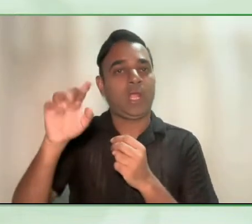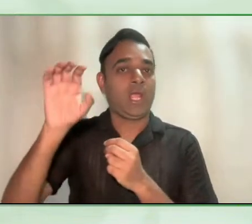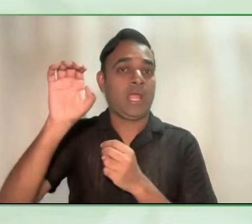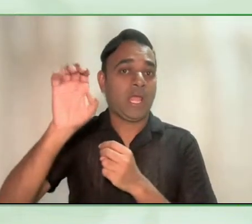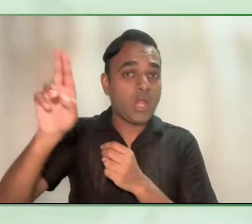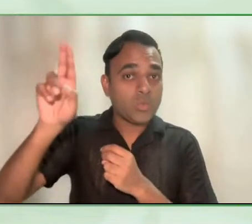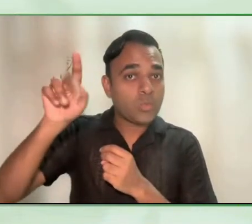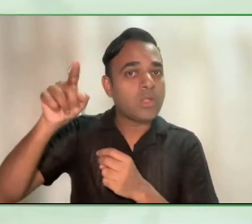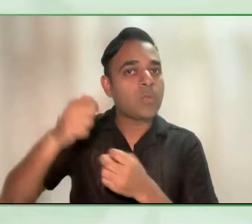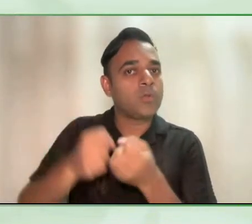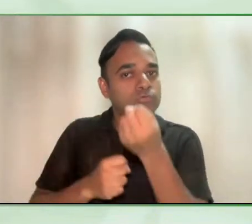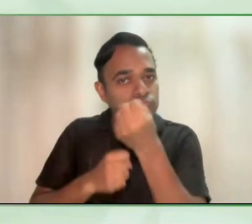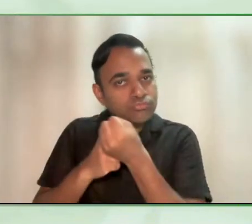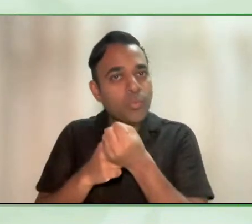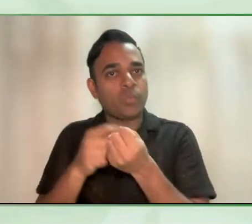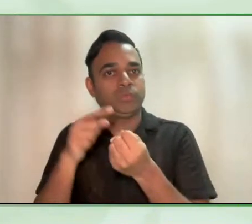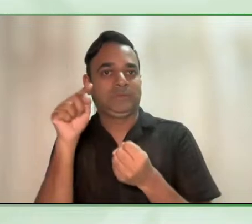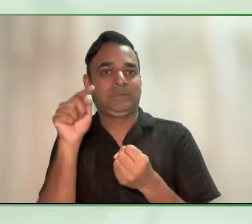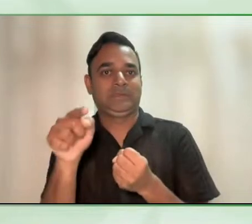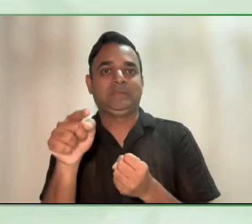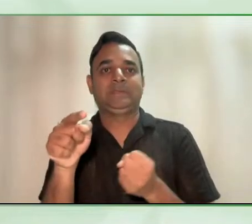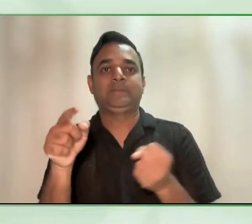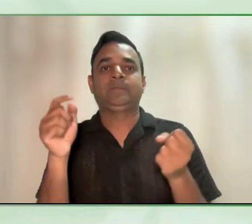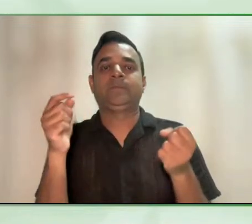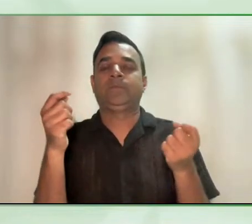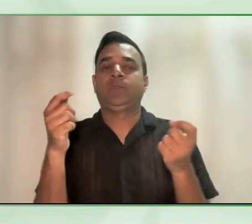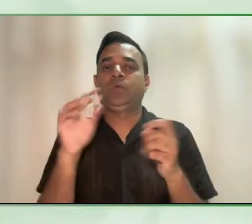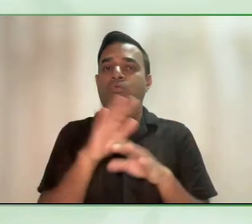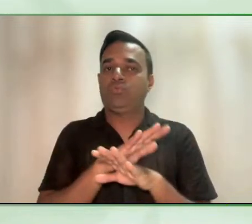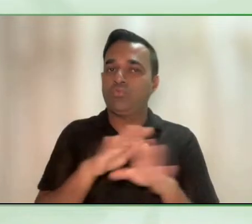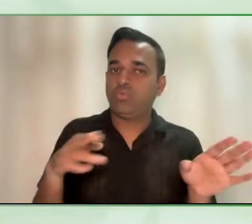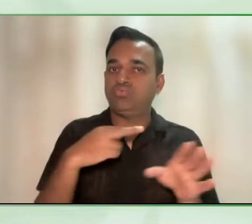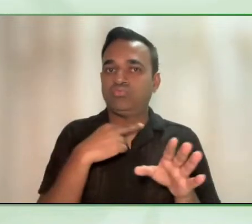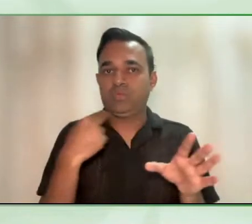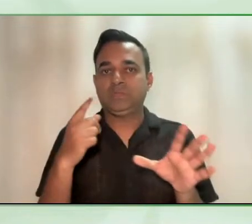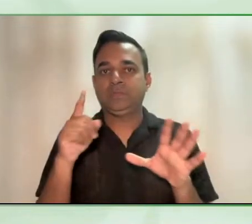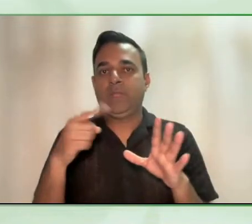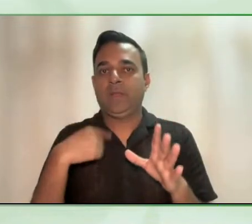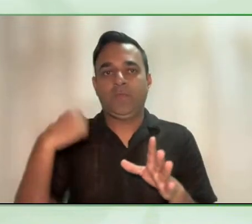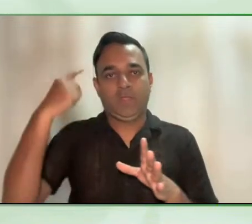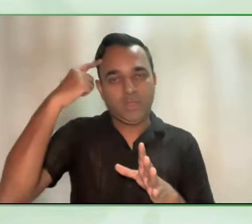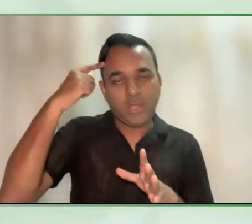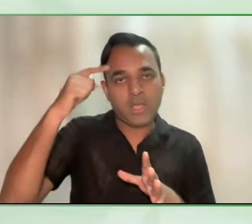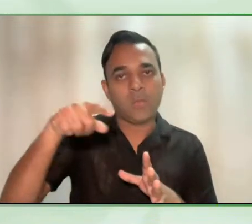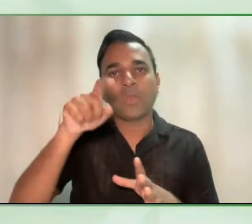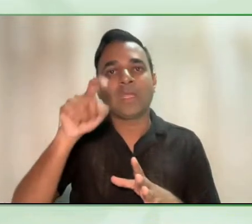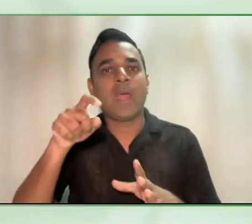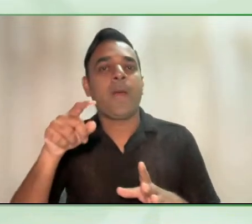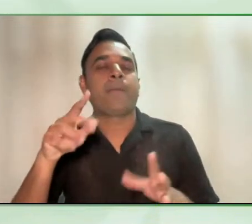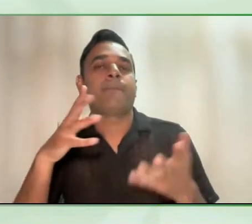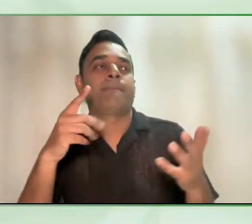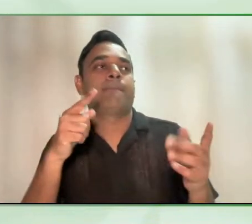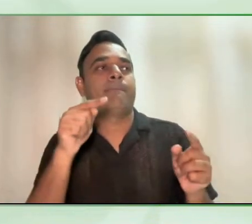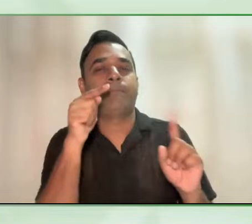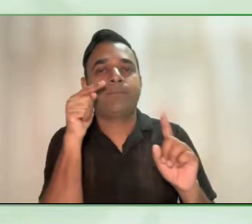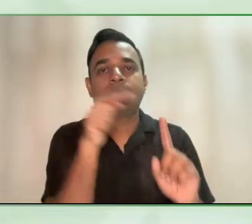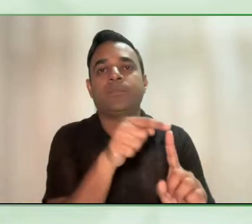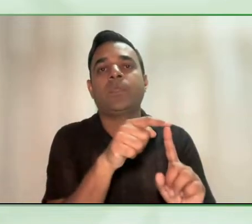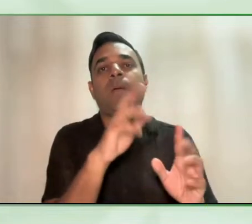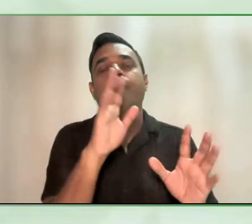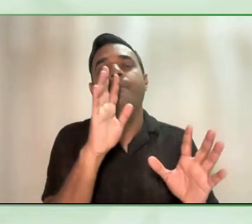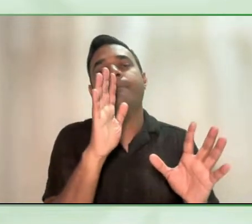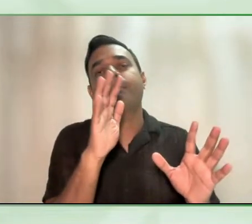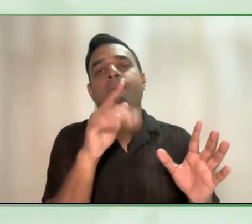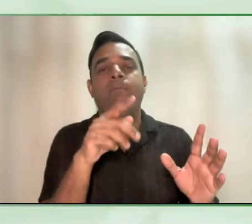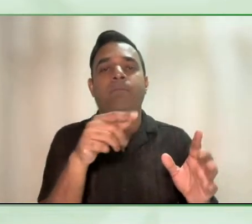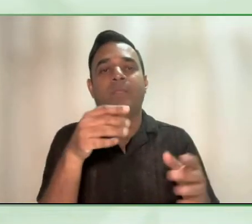European Union, and that would be in any way of risk to their allowances and supports. And I think